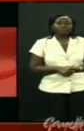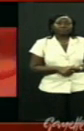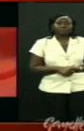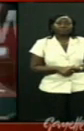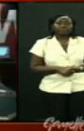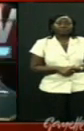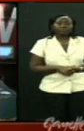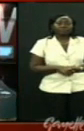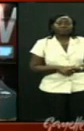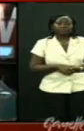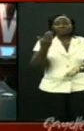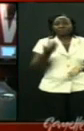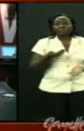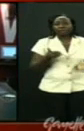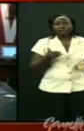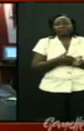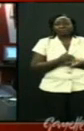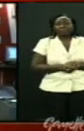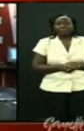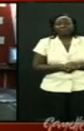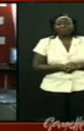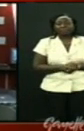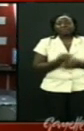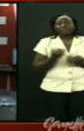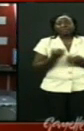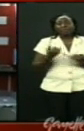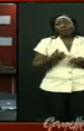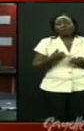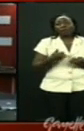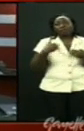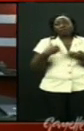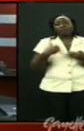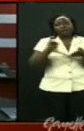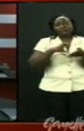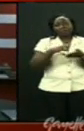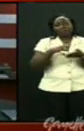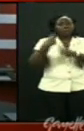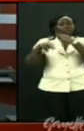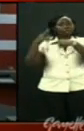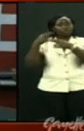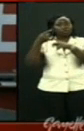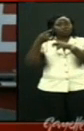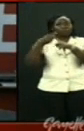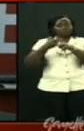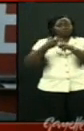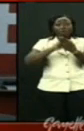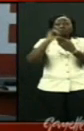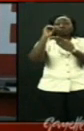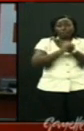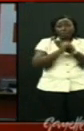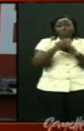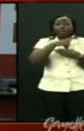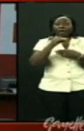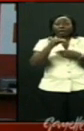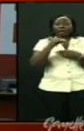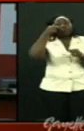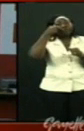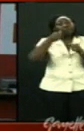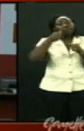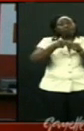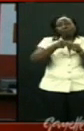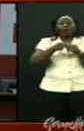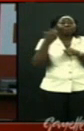Welcome back. It's Calypso History Month, and all through October we've been giving you some reminders of our most loved icons of the